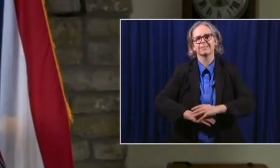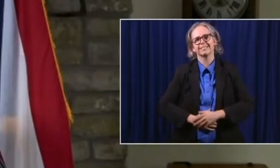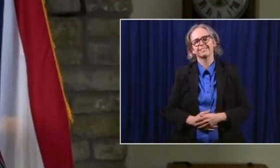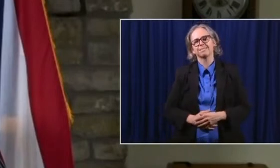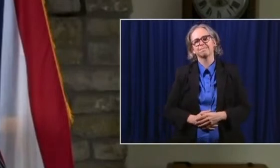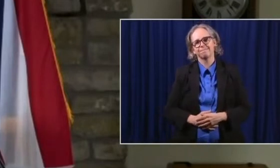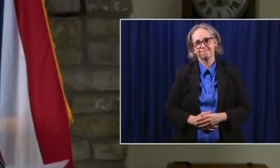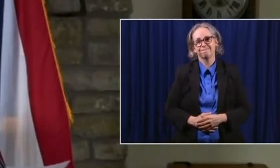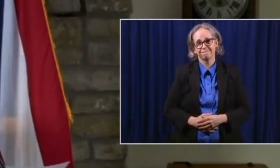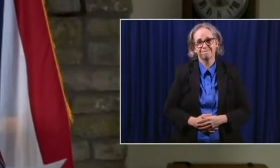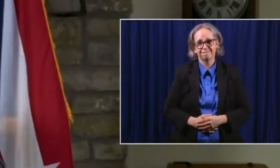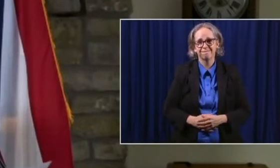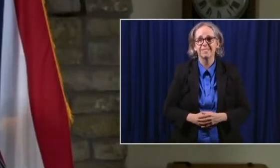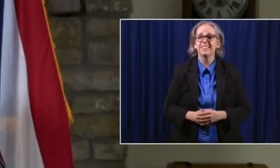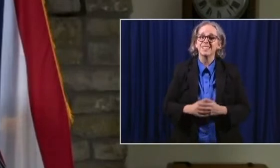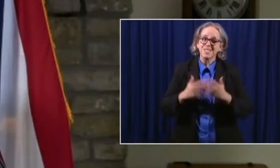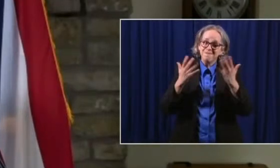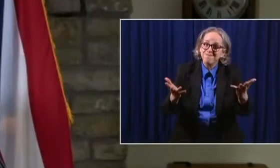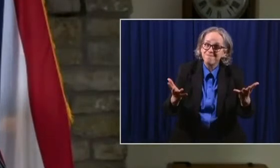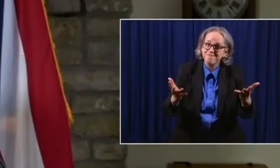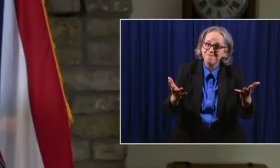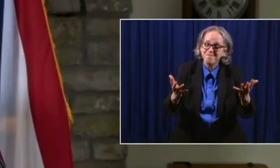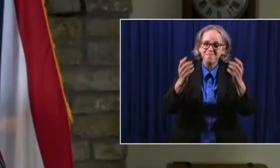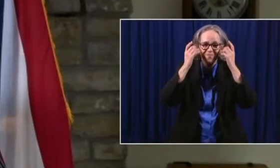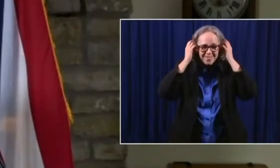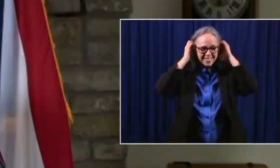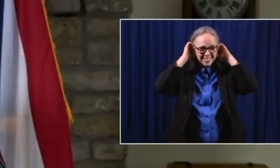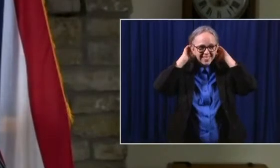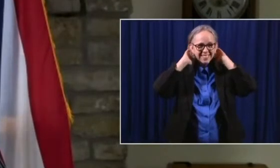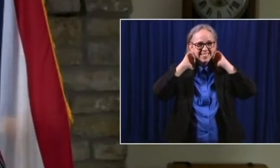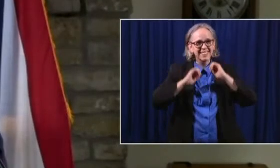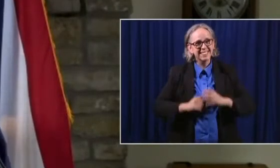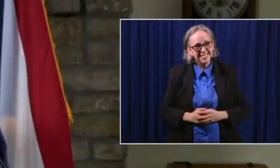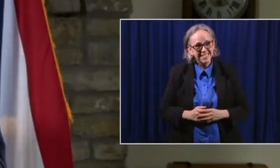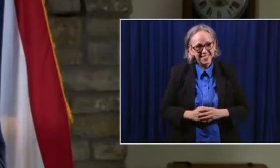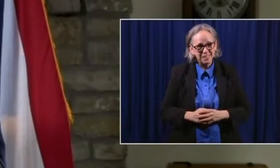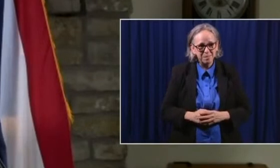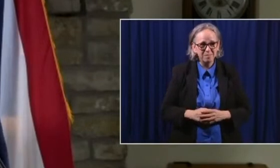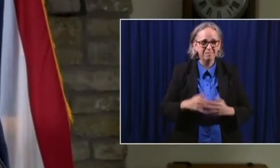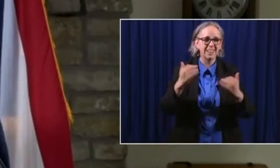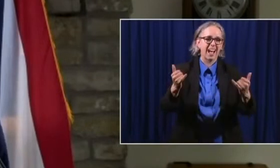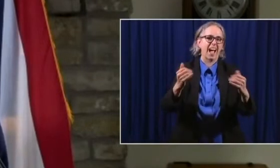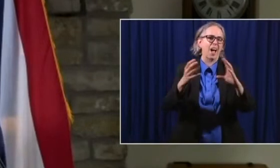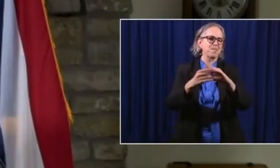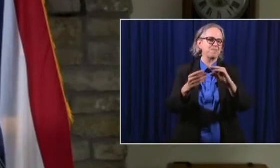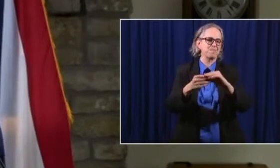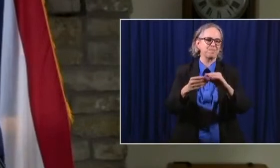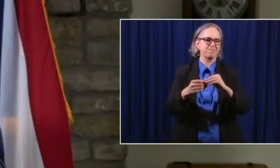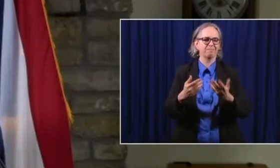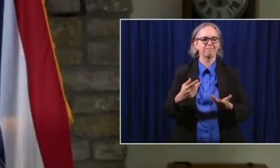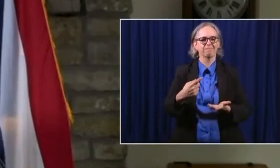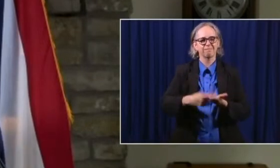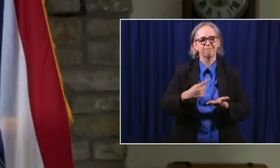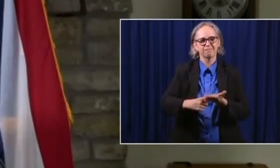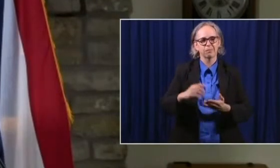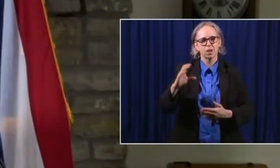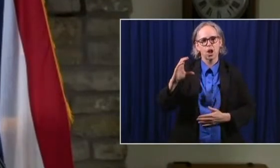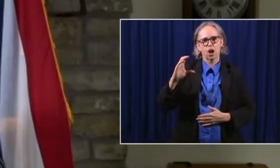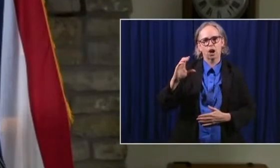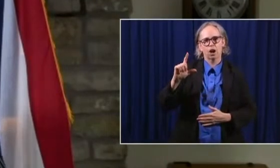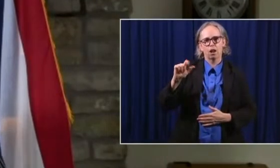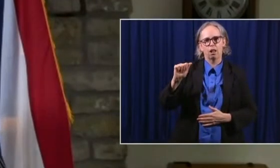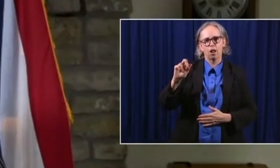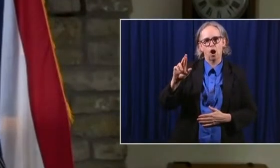Well, speaking of our schools, we're going to go to Clark County. We're going to go to the superintendent of Tecumseh